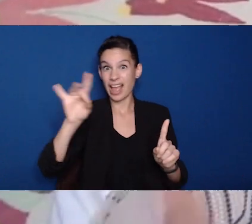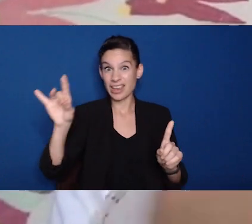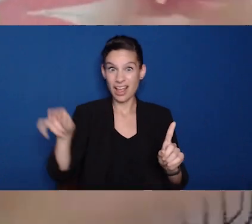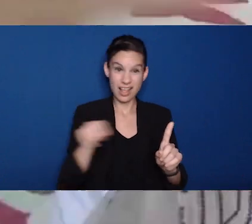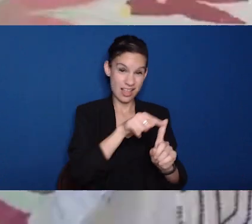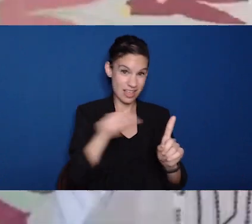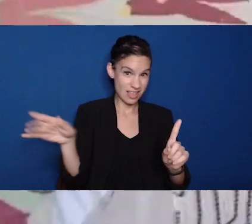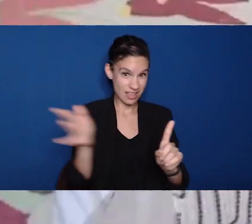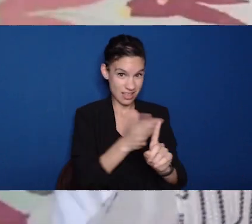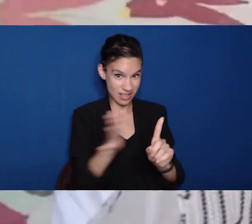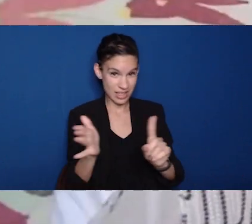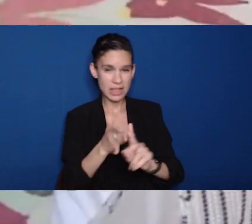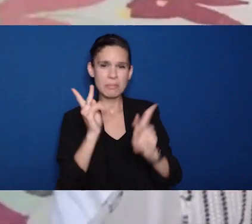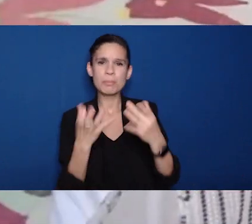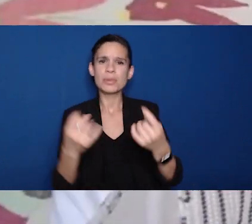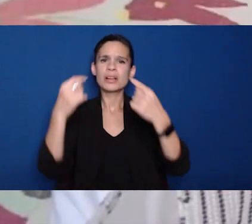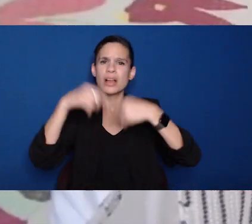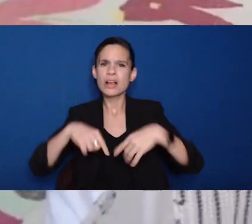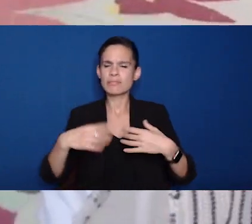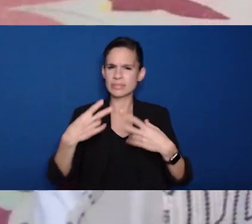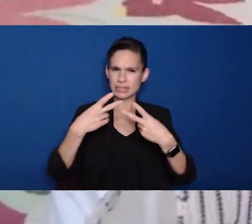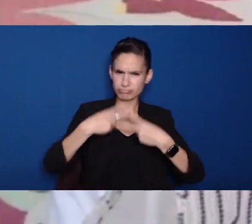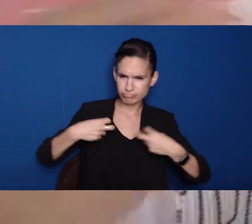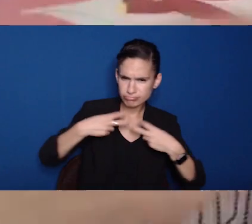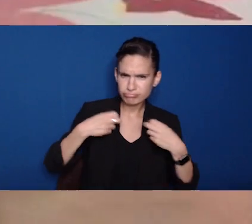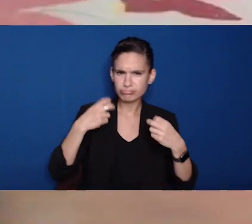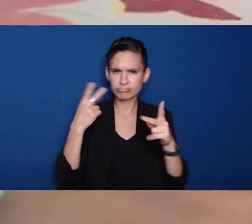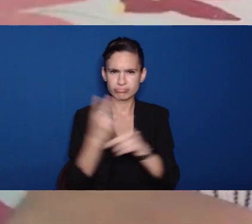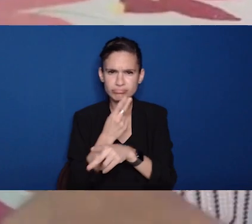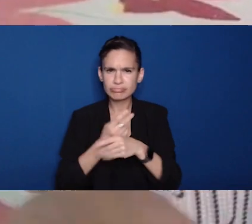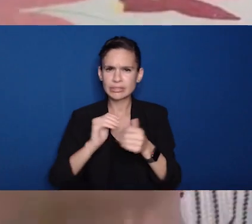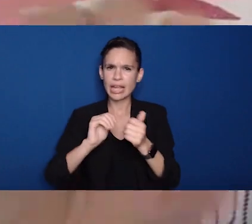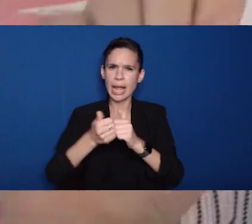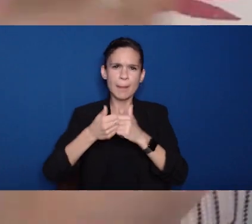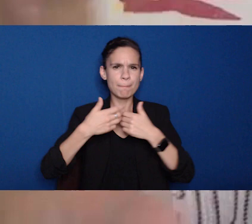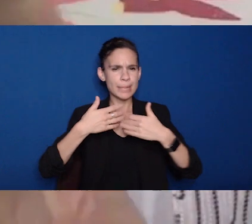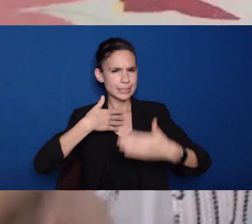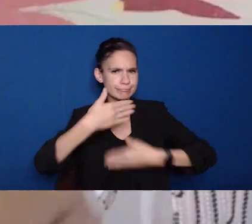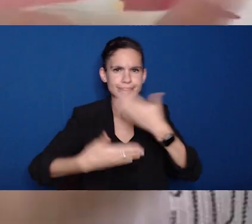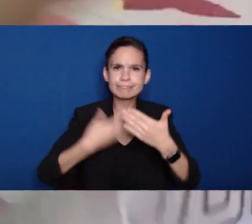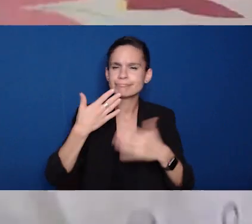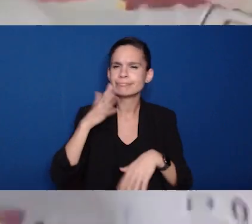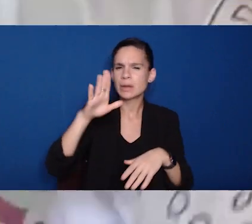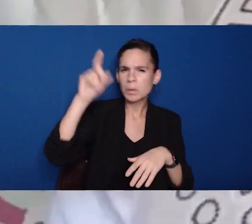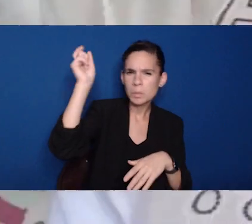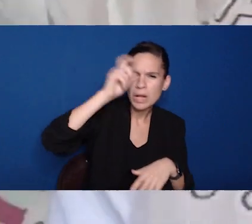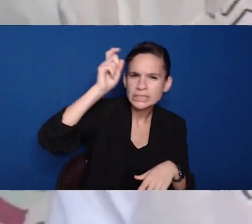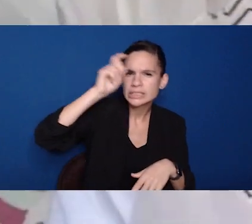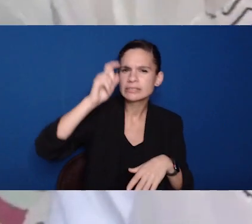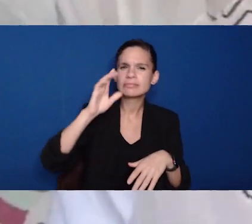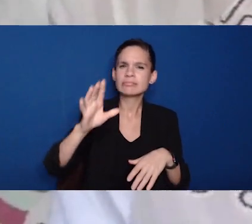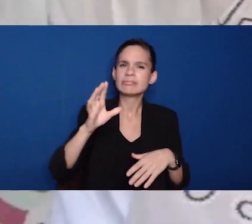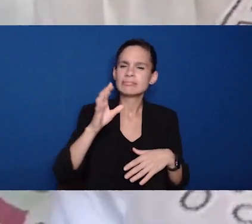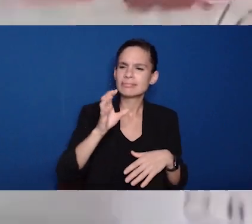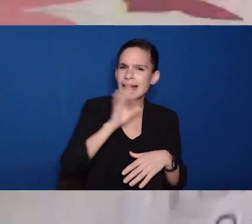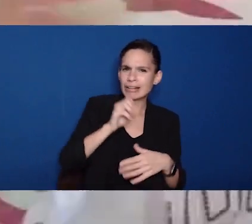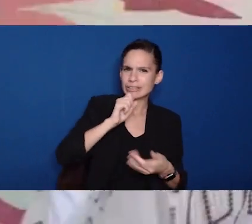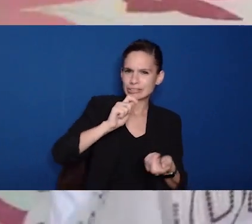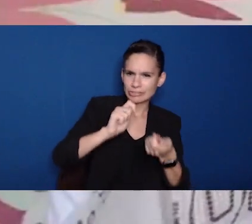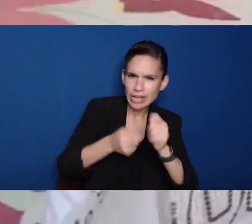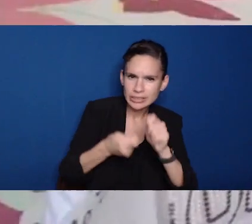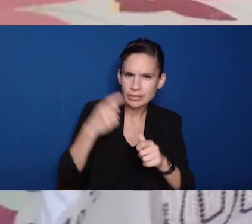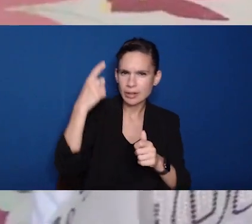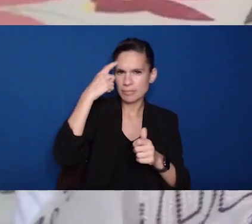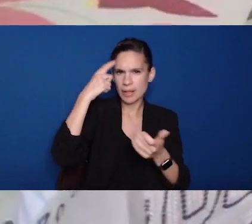So the idea is people want to come and figure out how to cultivate and harvest their own wisdom and shift their